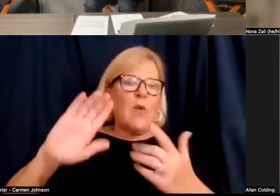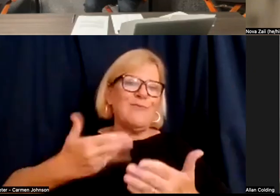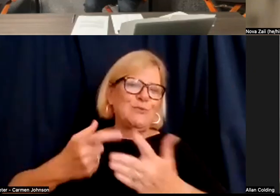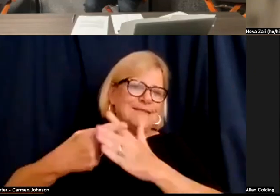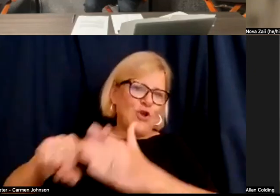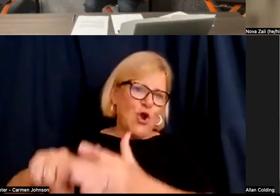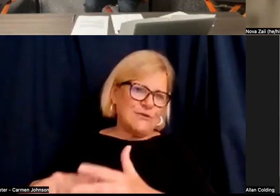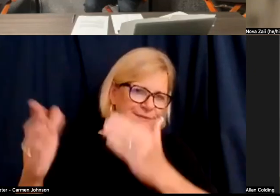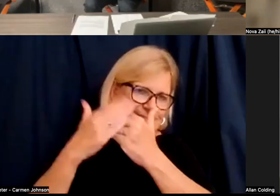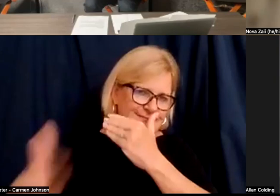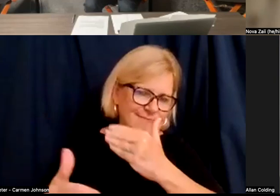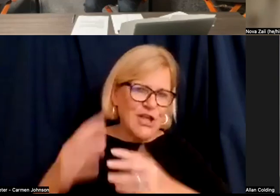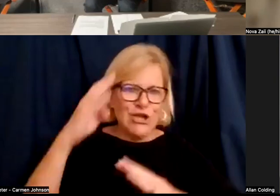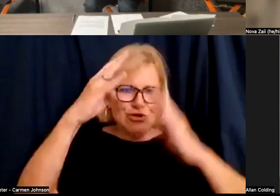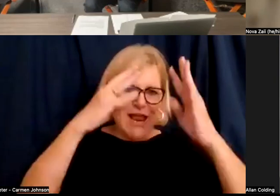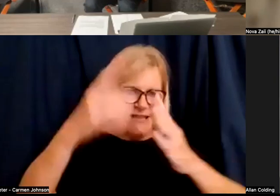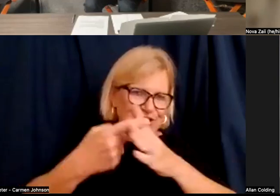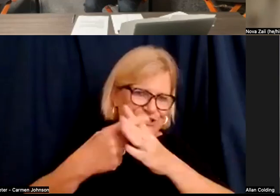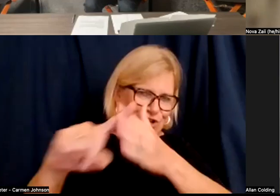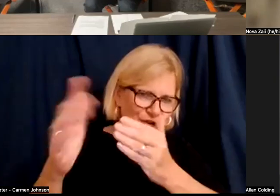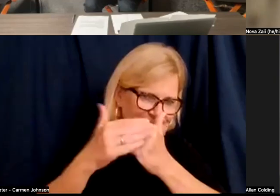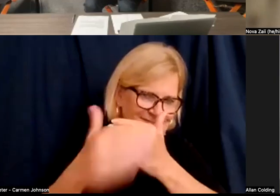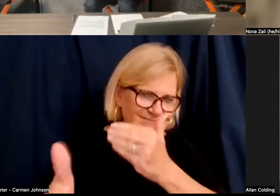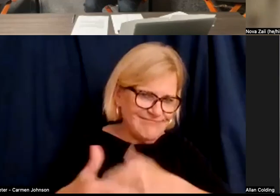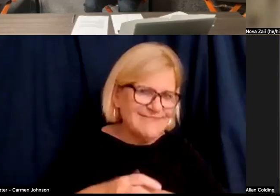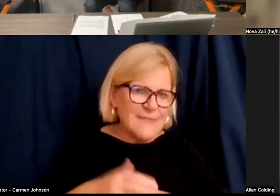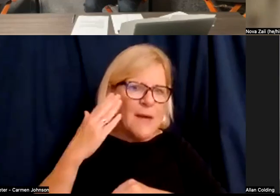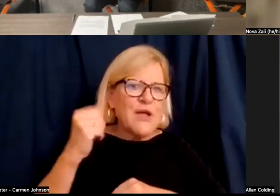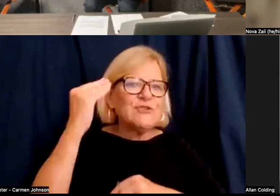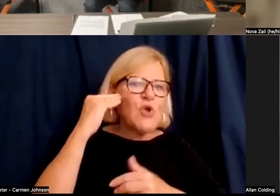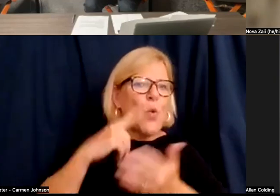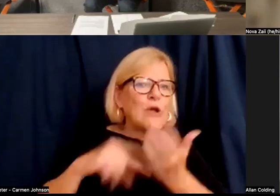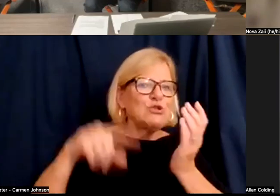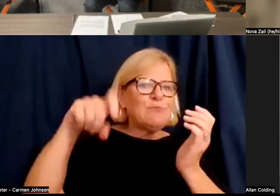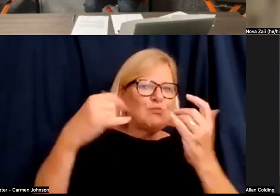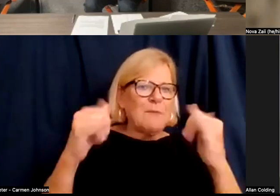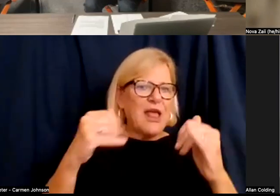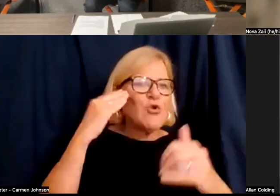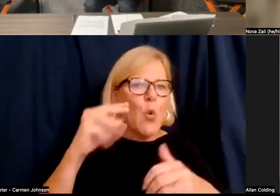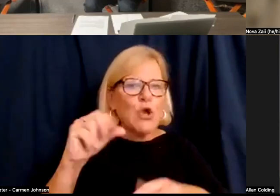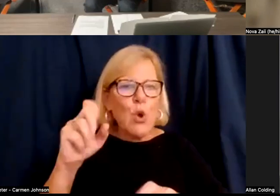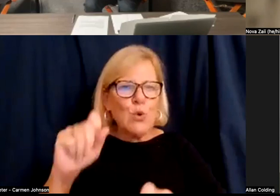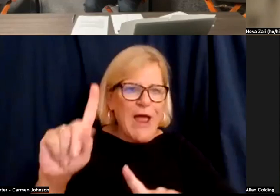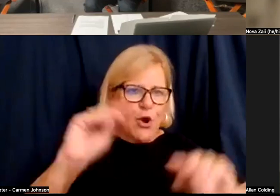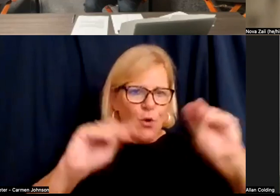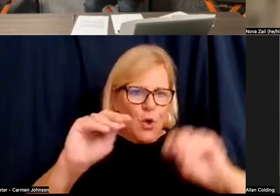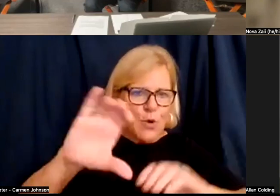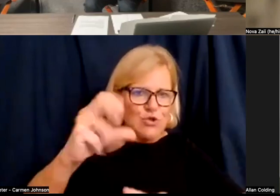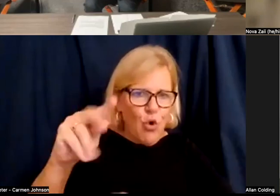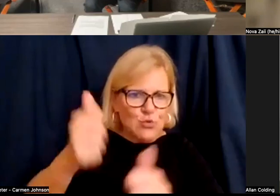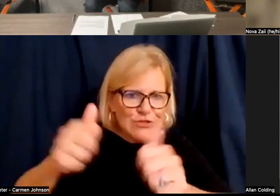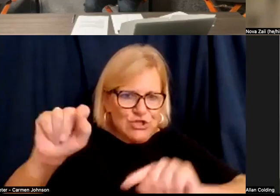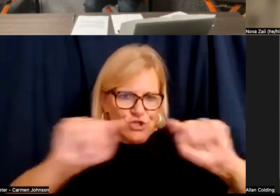starts. That's when the creativity starts. Because you know what you're supposed to be playing, you know what note goes where, what chord's being played